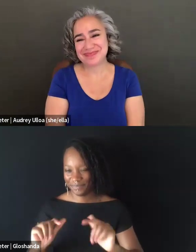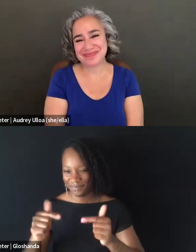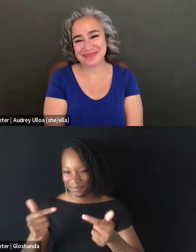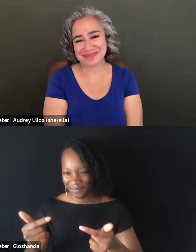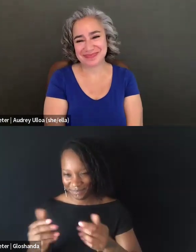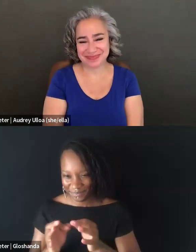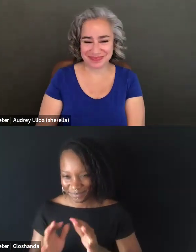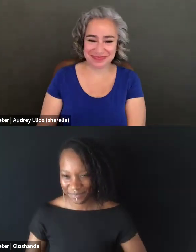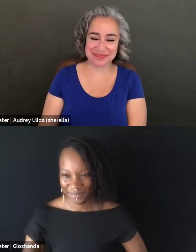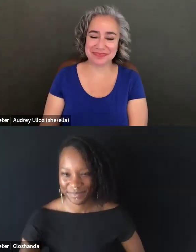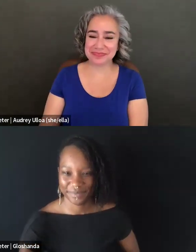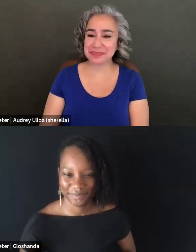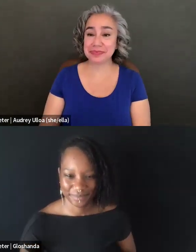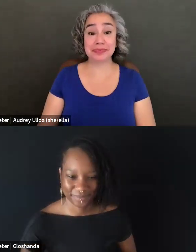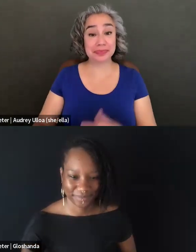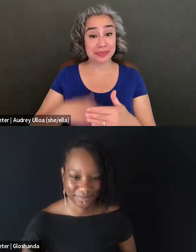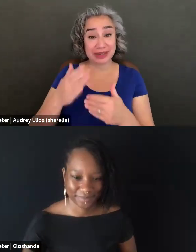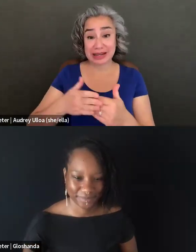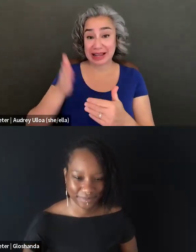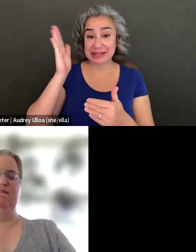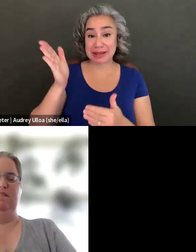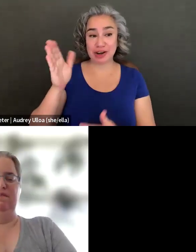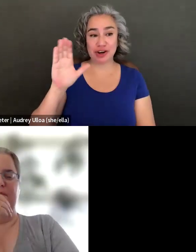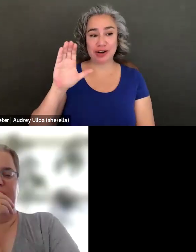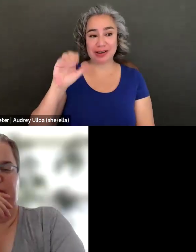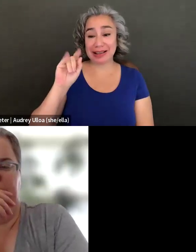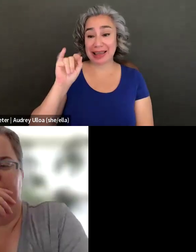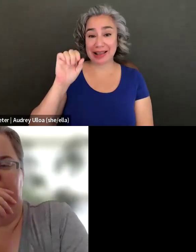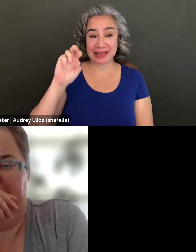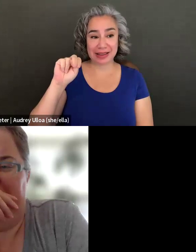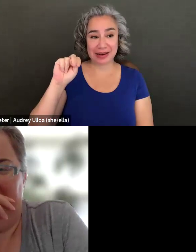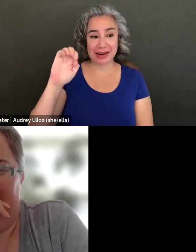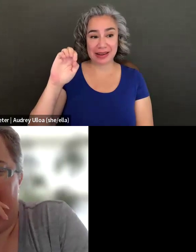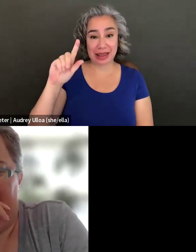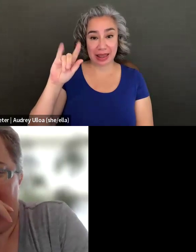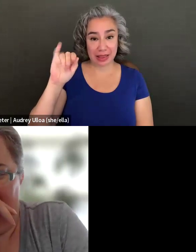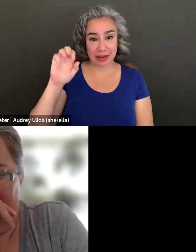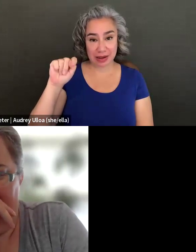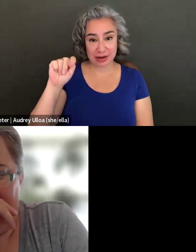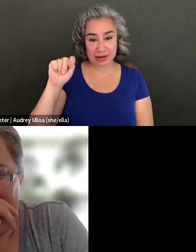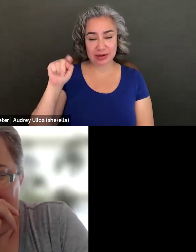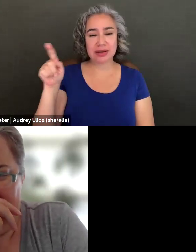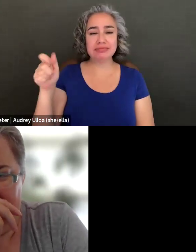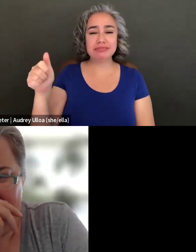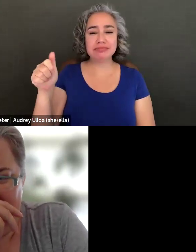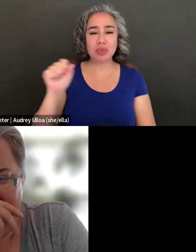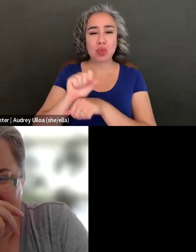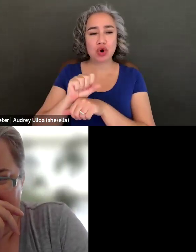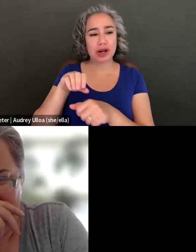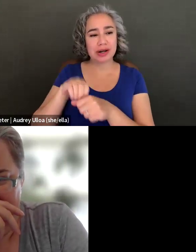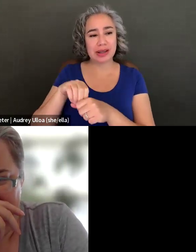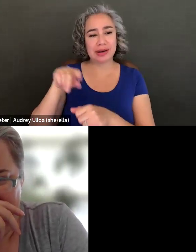And our next speaker is Caitlyn Elliott. She worked in the